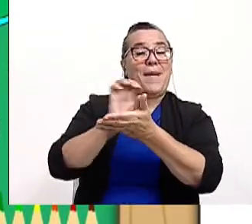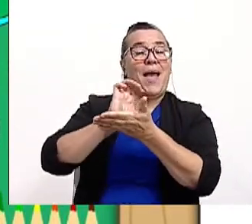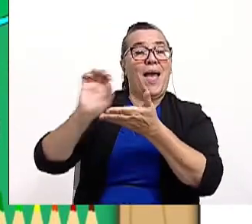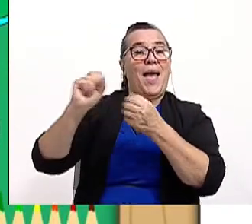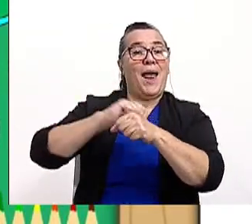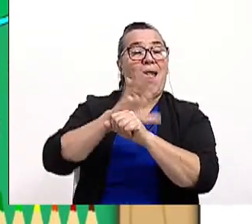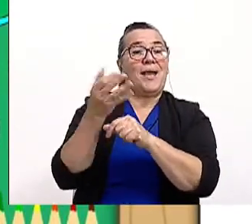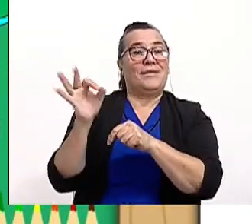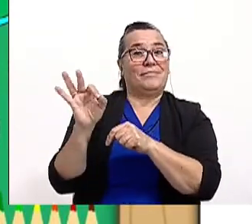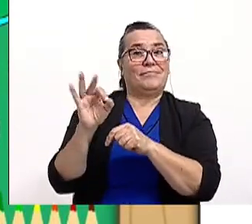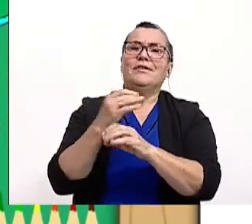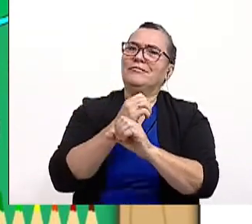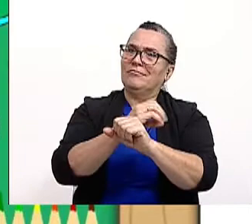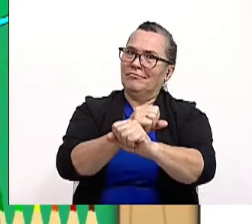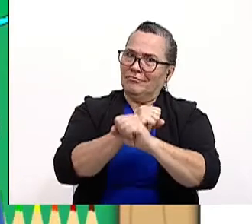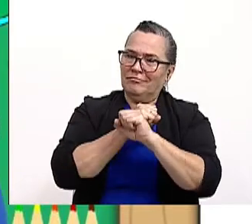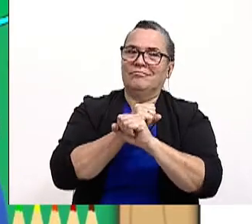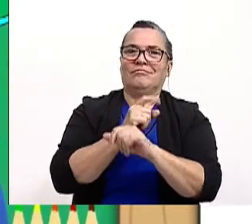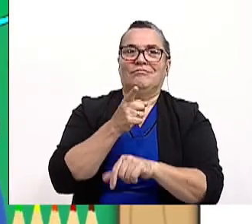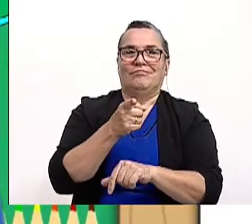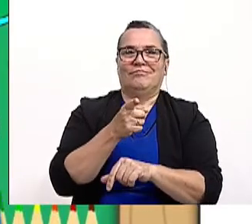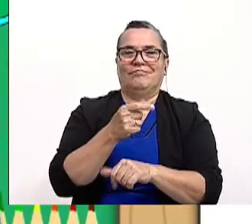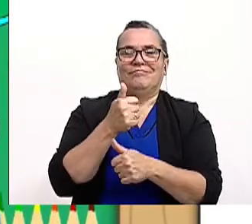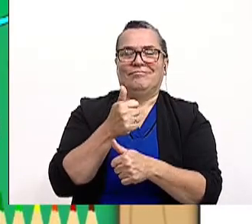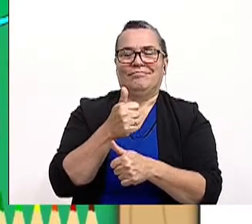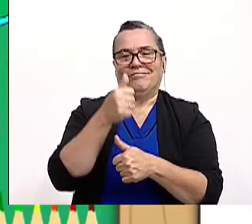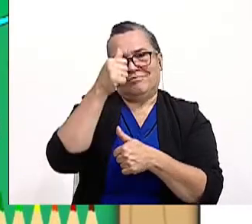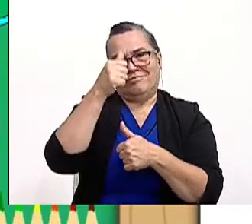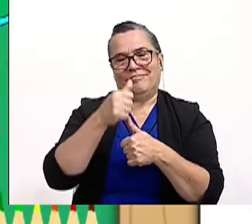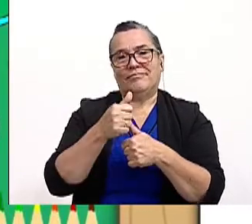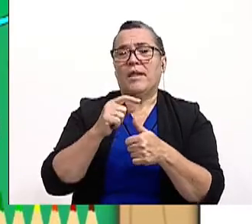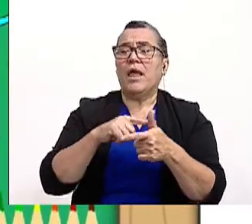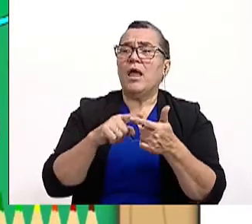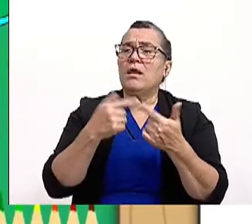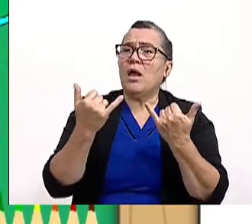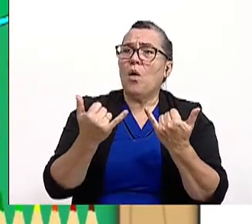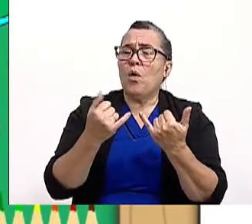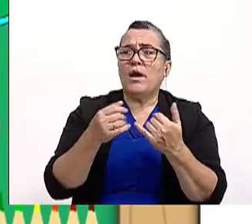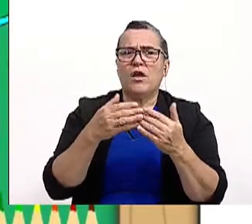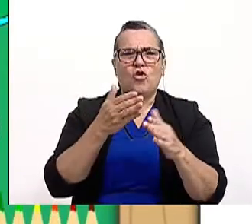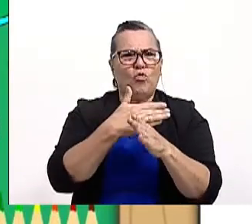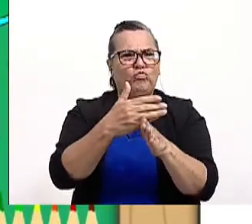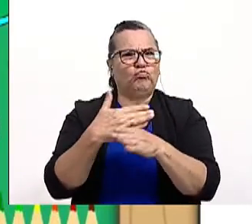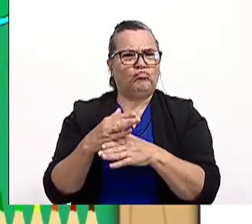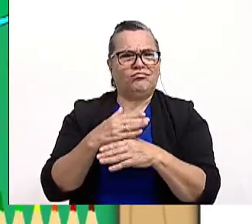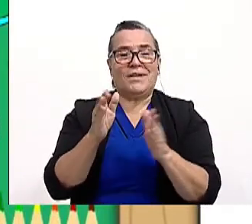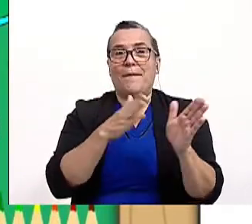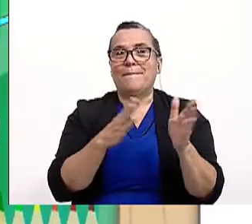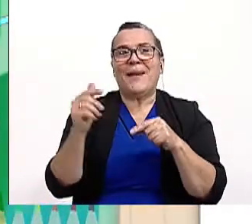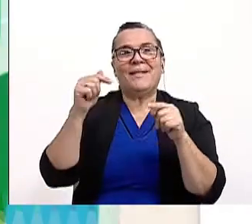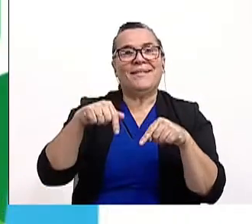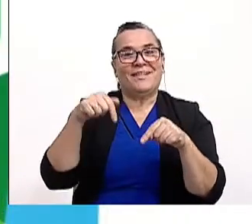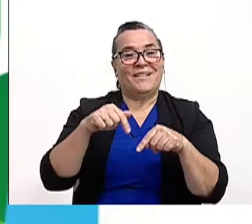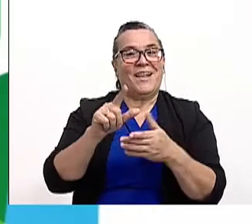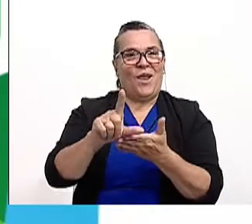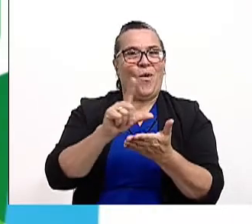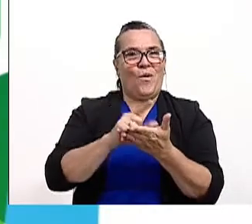stay safe. Very good. I want to share with you our plan for today's